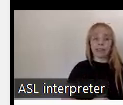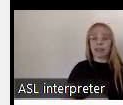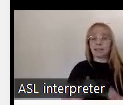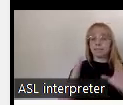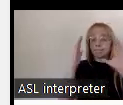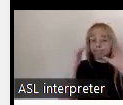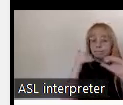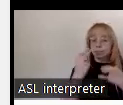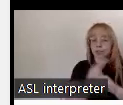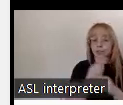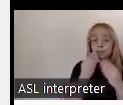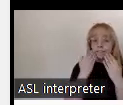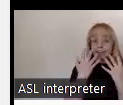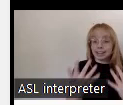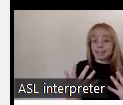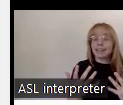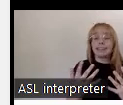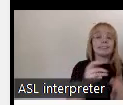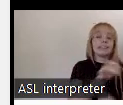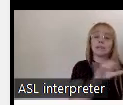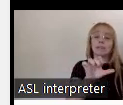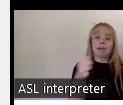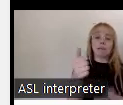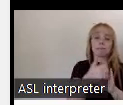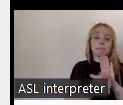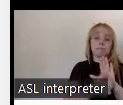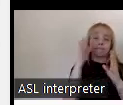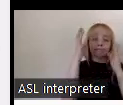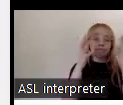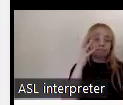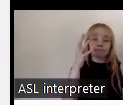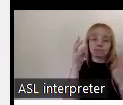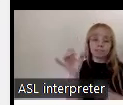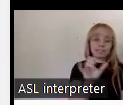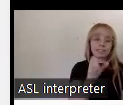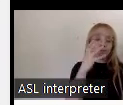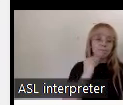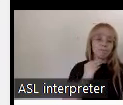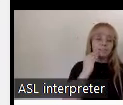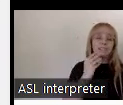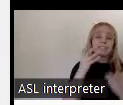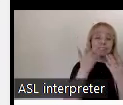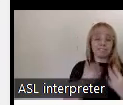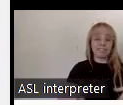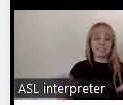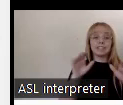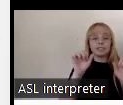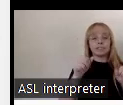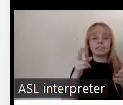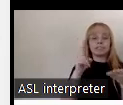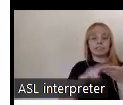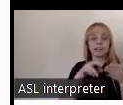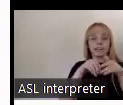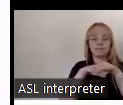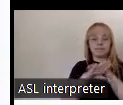and much like other account creations that you've experienced. And once you've done that, then you will be able to sign into your vault.